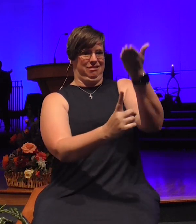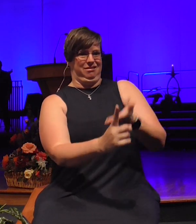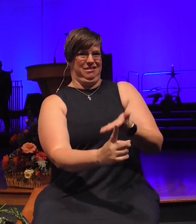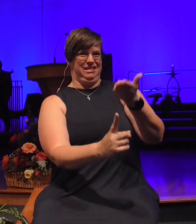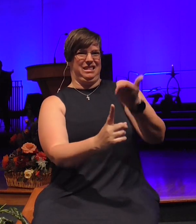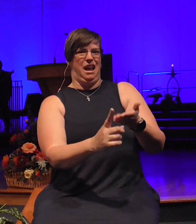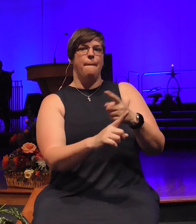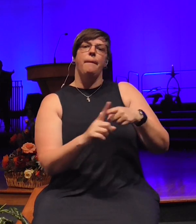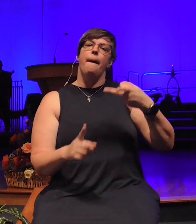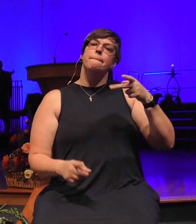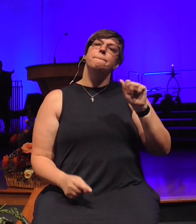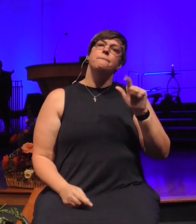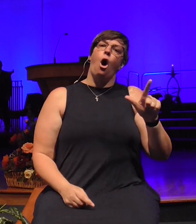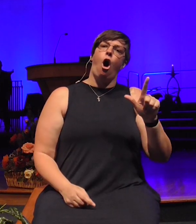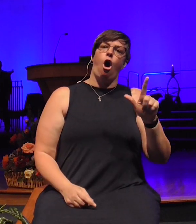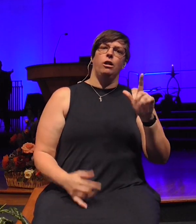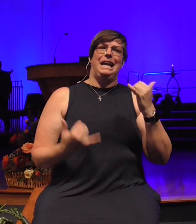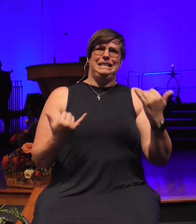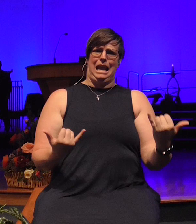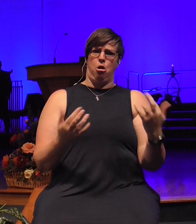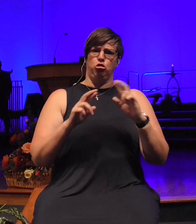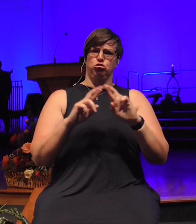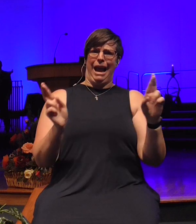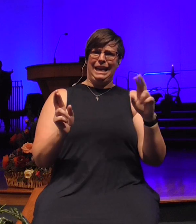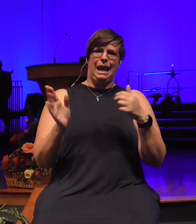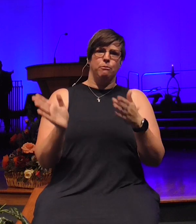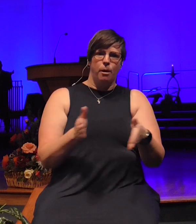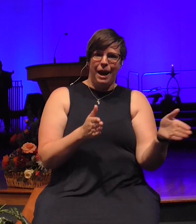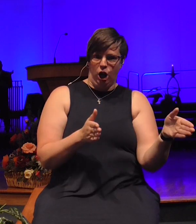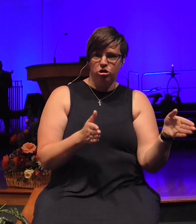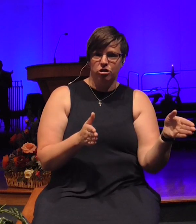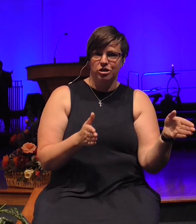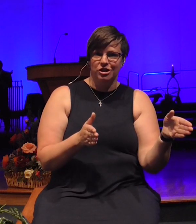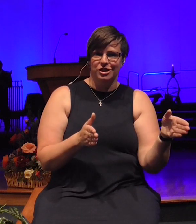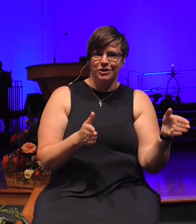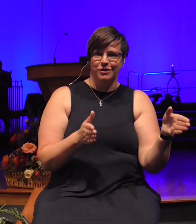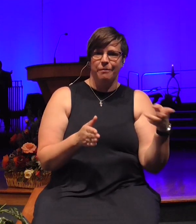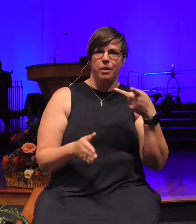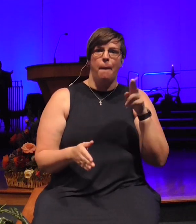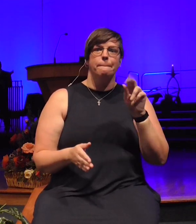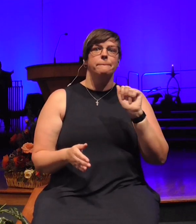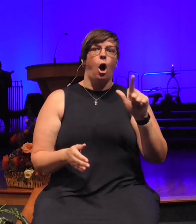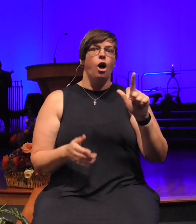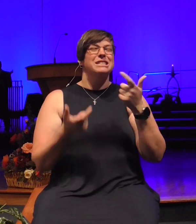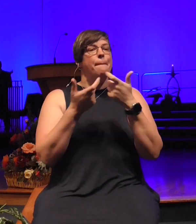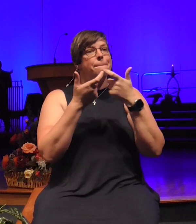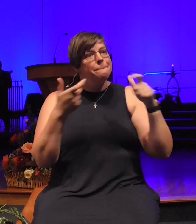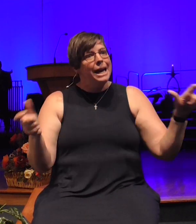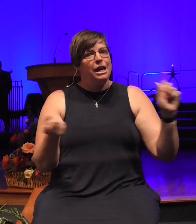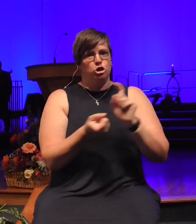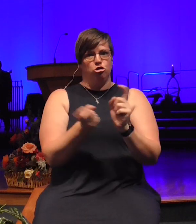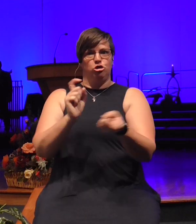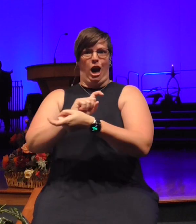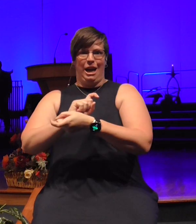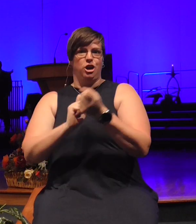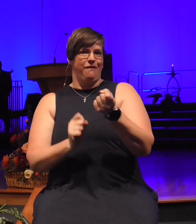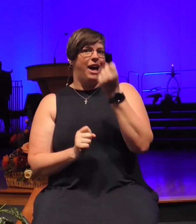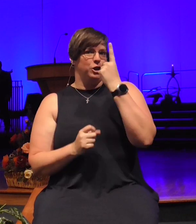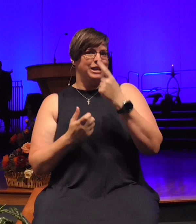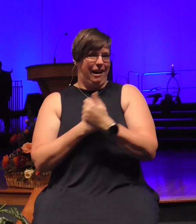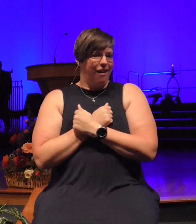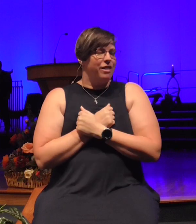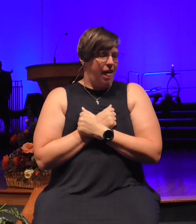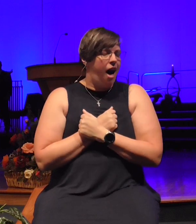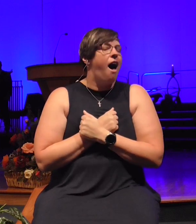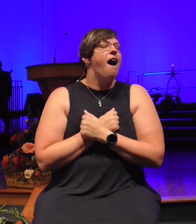Paul has done the hard work in consciousness to be ready and prepared for. Paul's biggest evolutionary leap on his